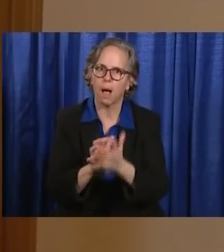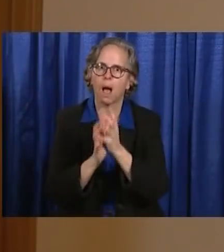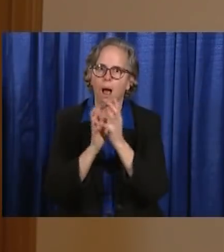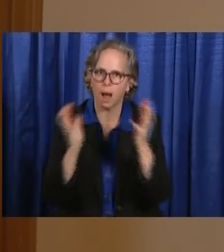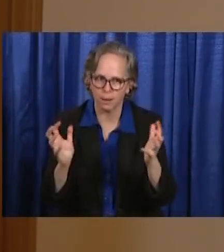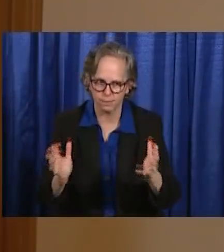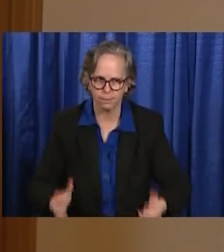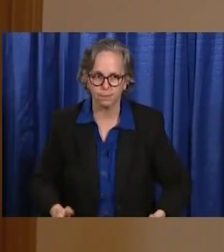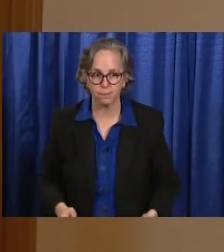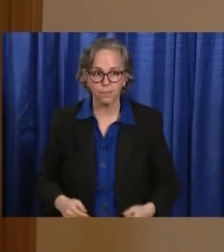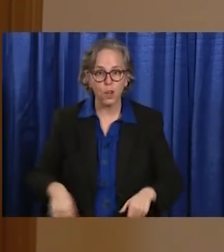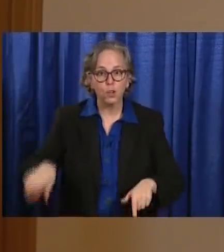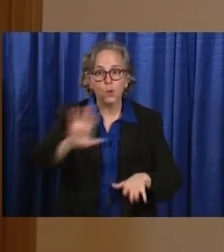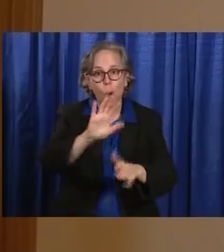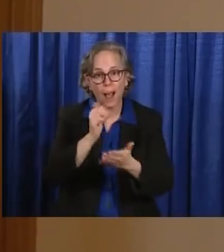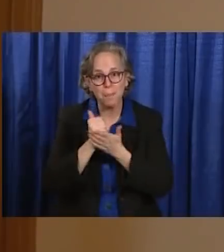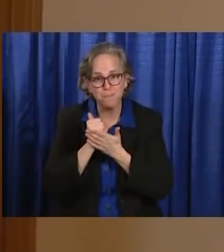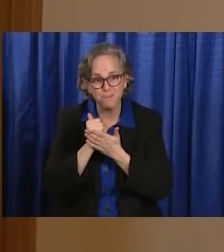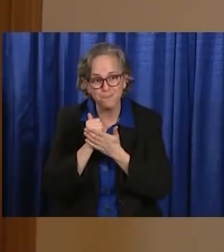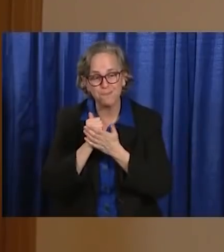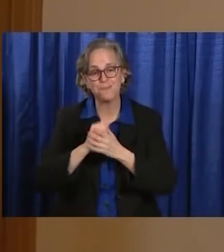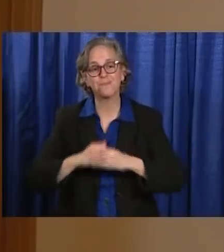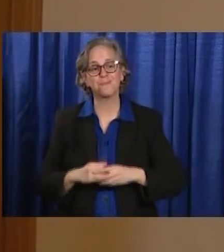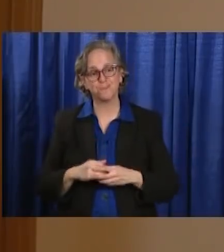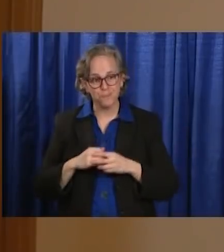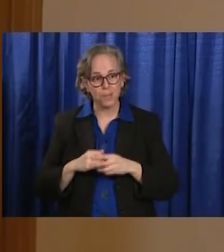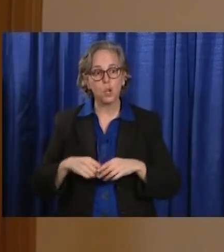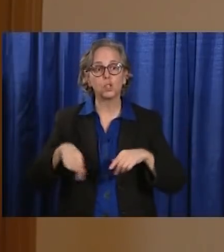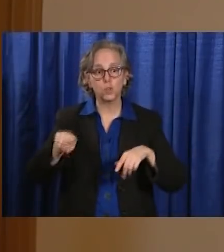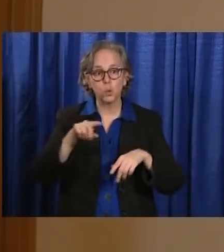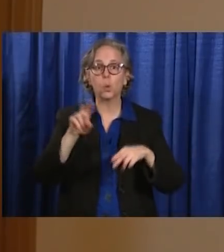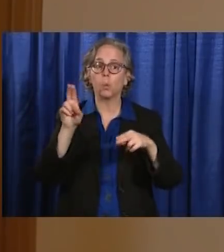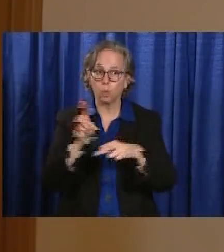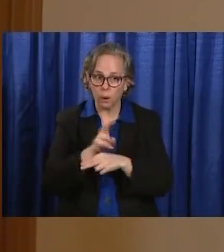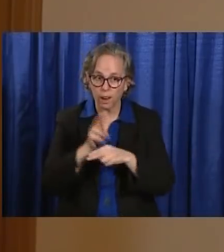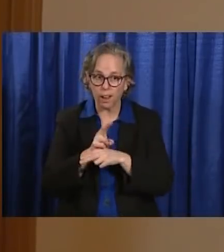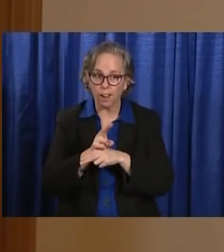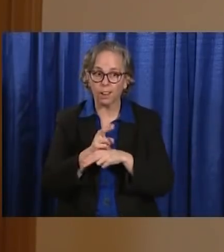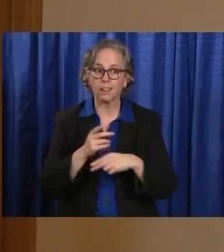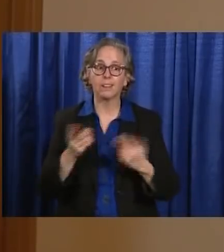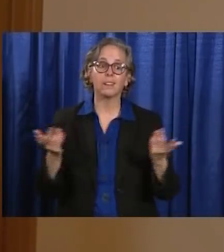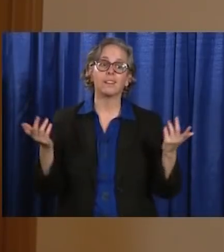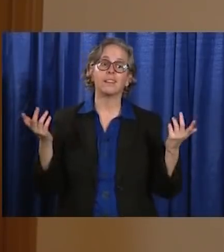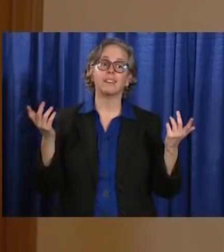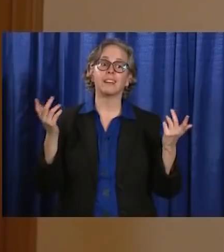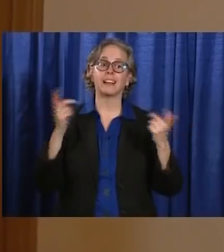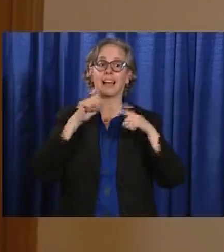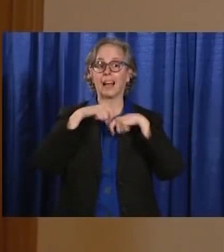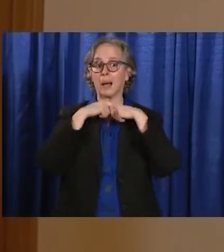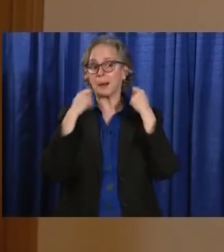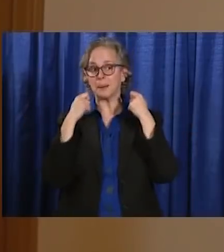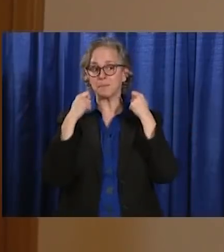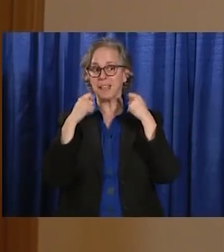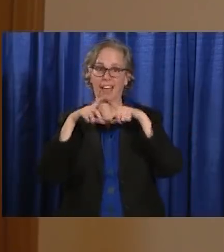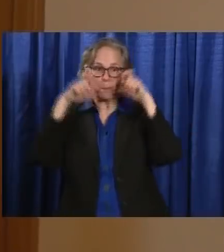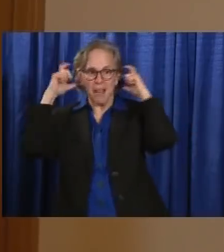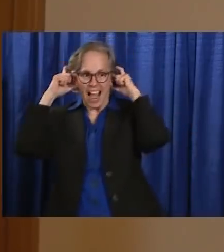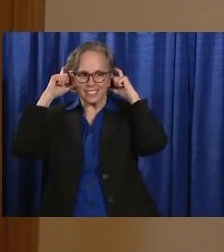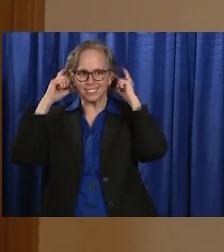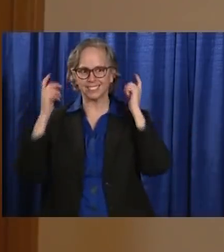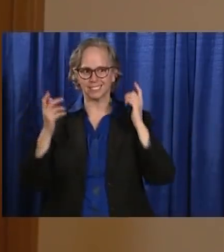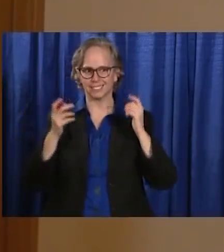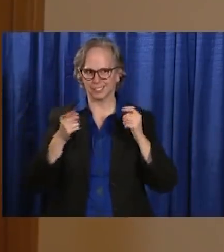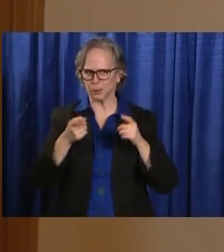Ohio. I need you to wear both the cape and the mask now. You're definitely a